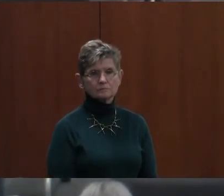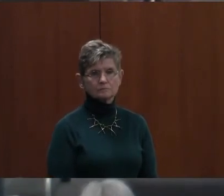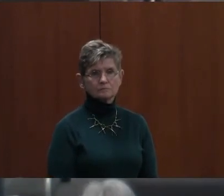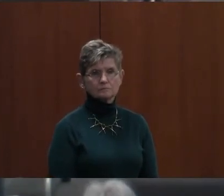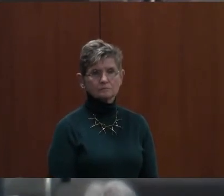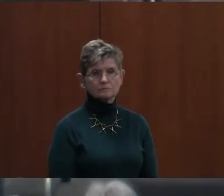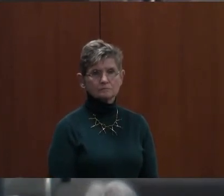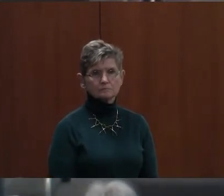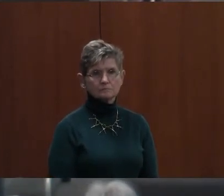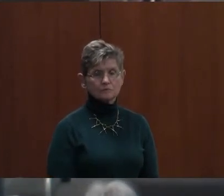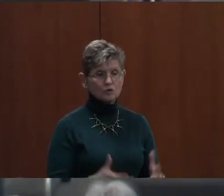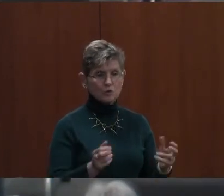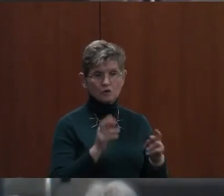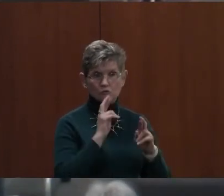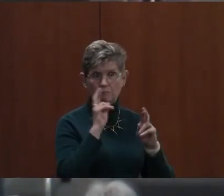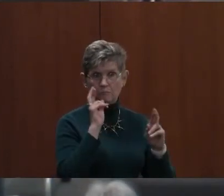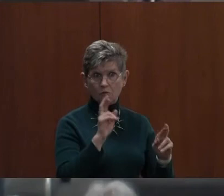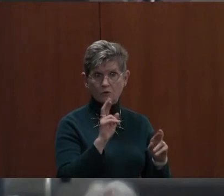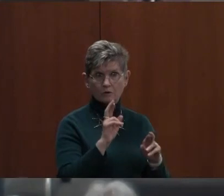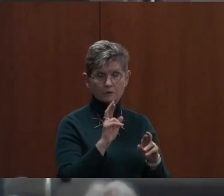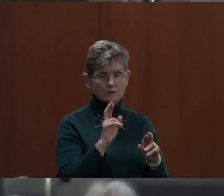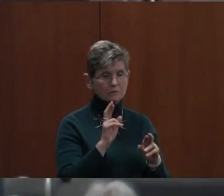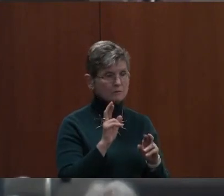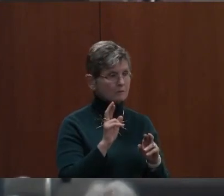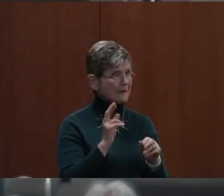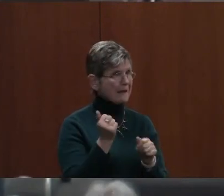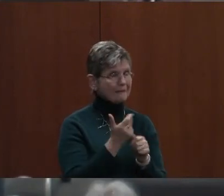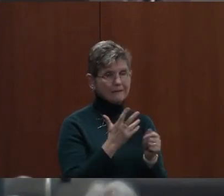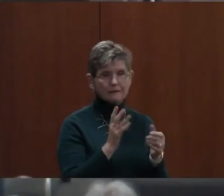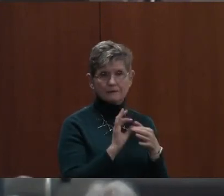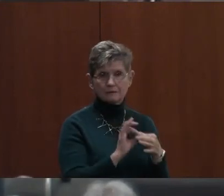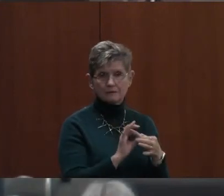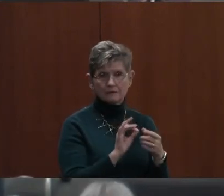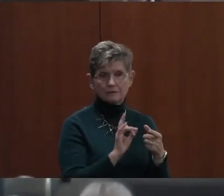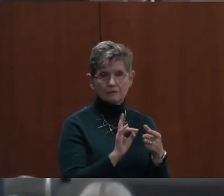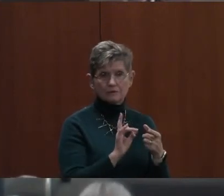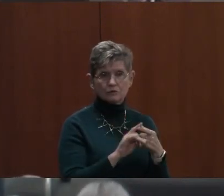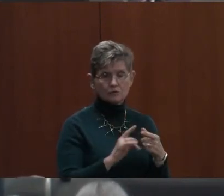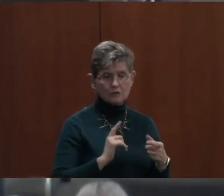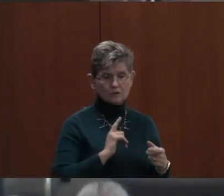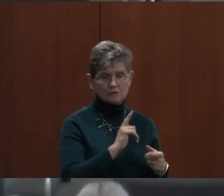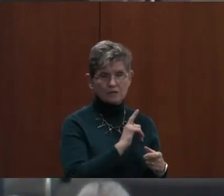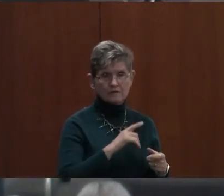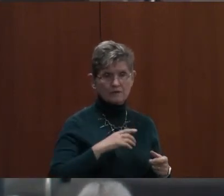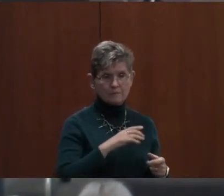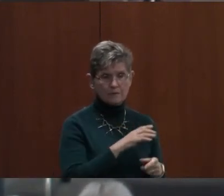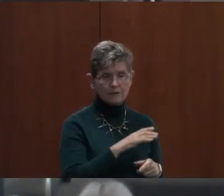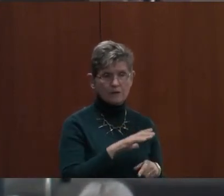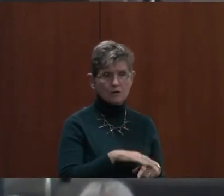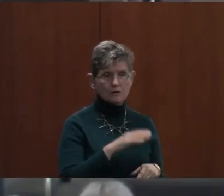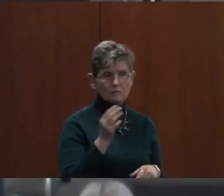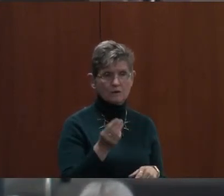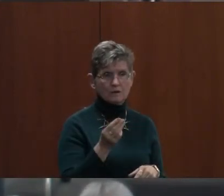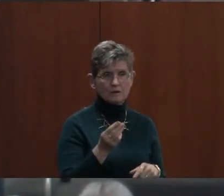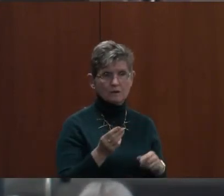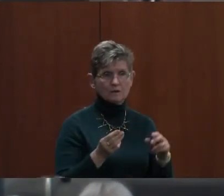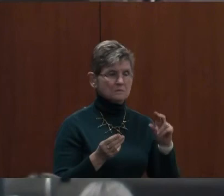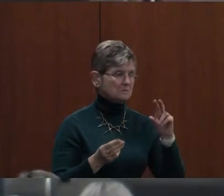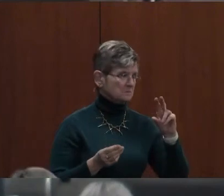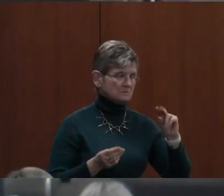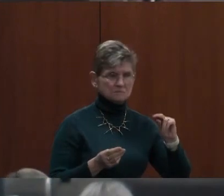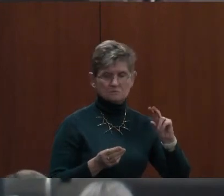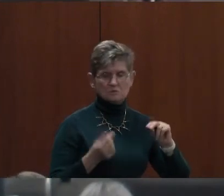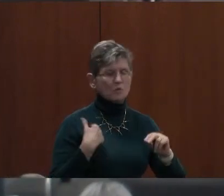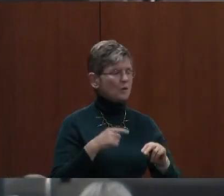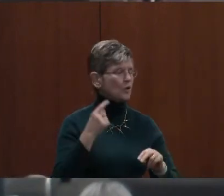Do you want to report on anything with regard to the Legislative Committee on Monday? No, I passed, we heard